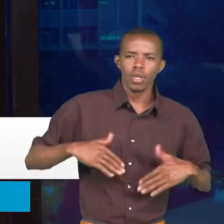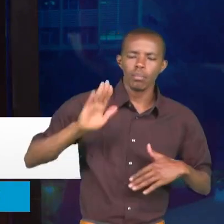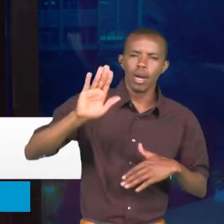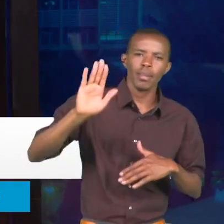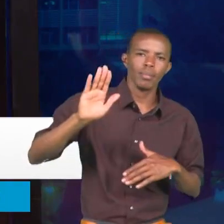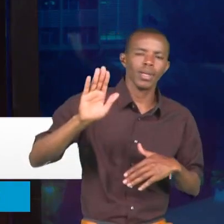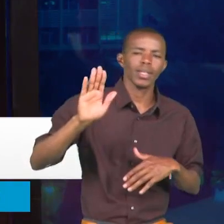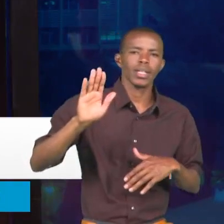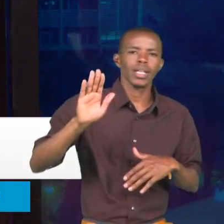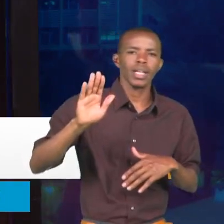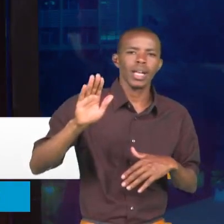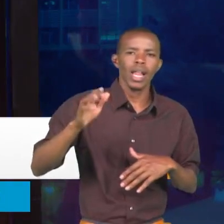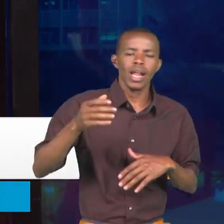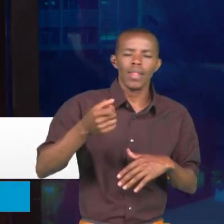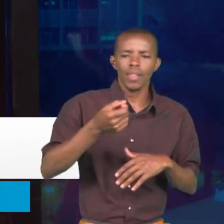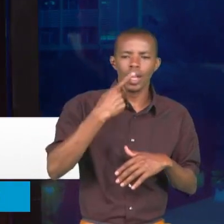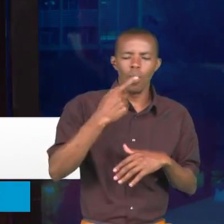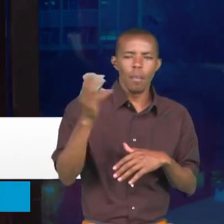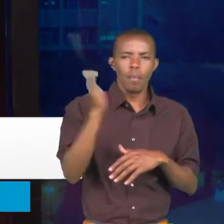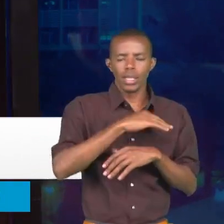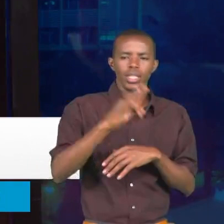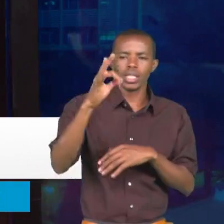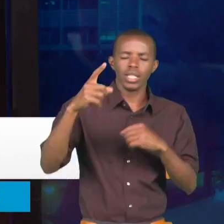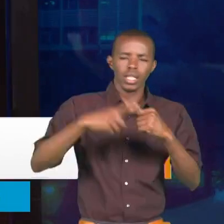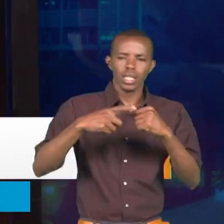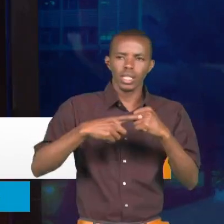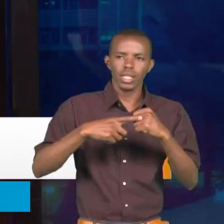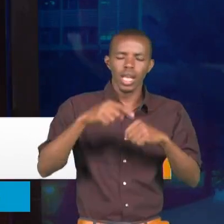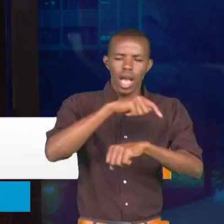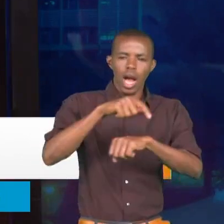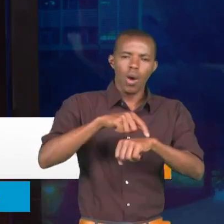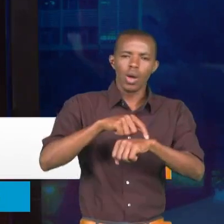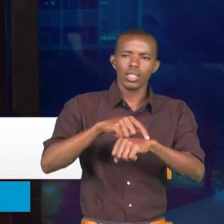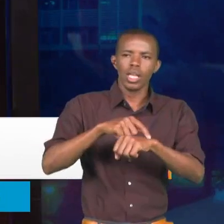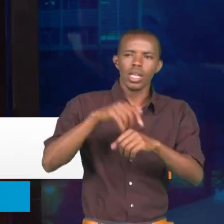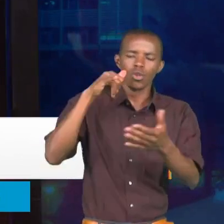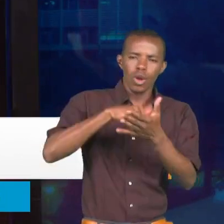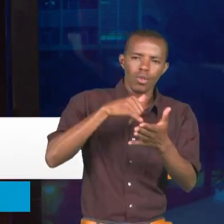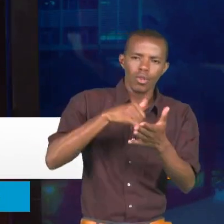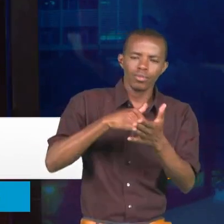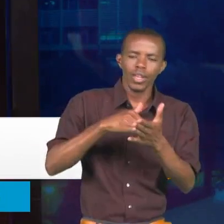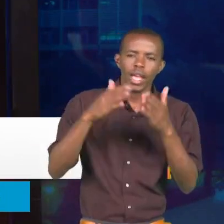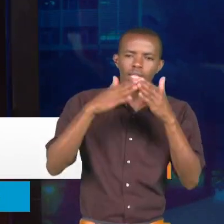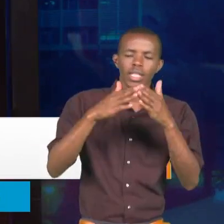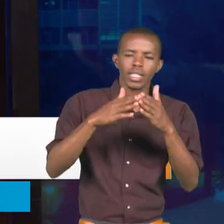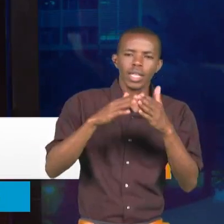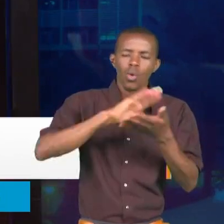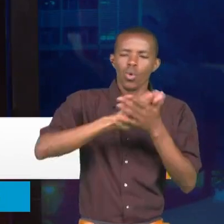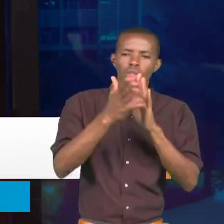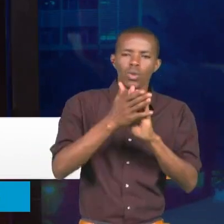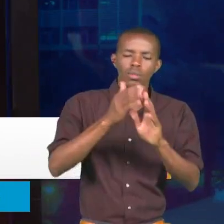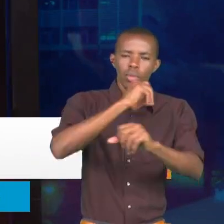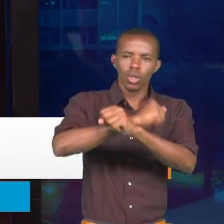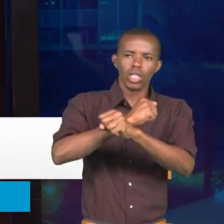took the last dose 36 hours ago and now you involve in unprotected sex with a person who is HIV positive, then